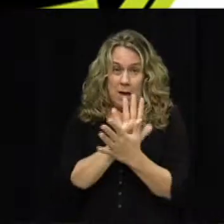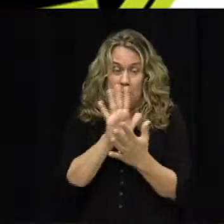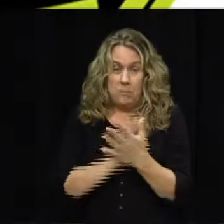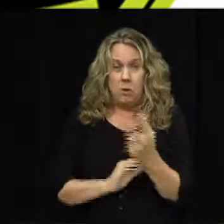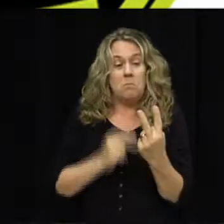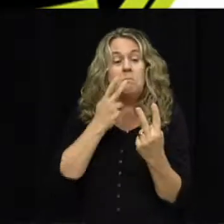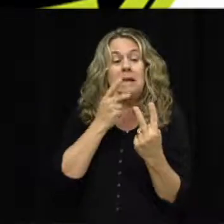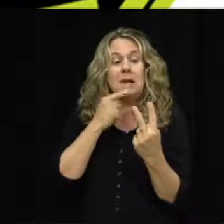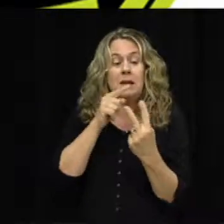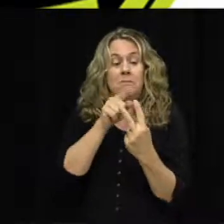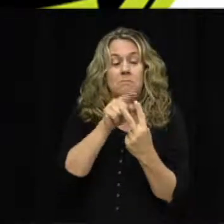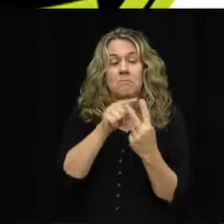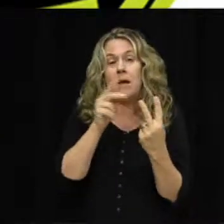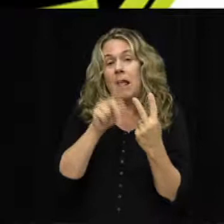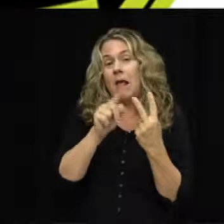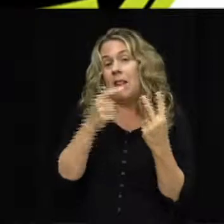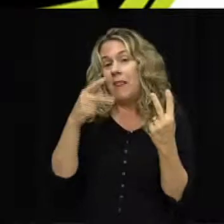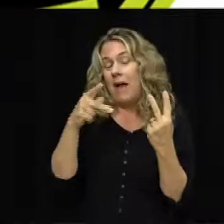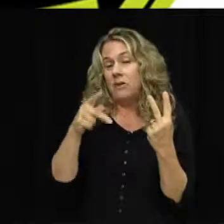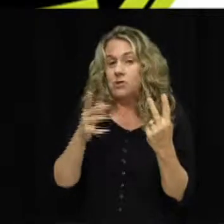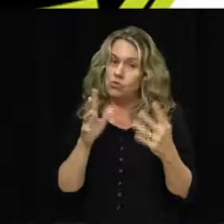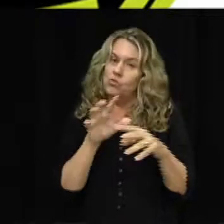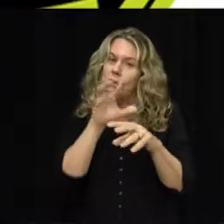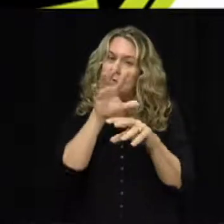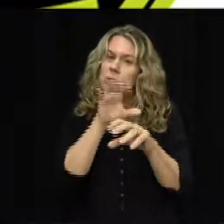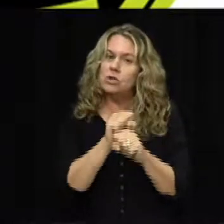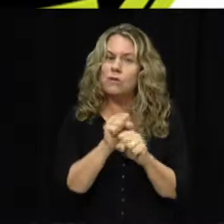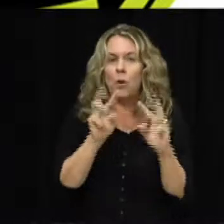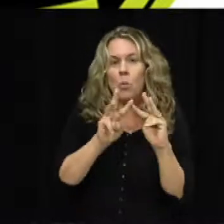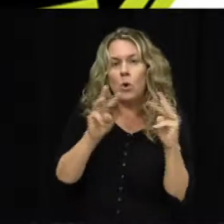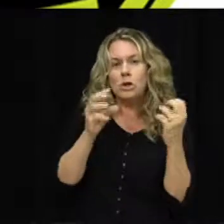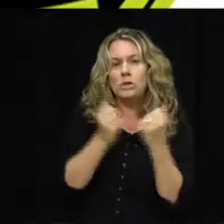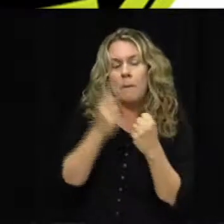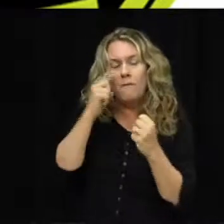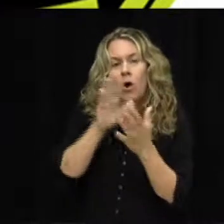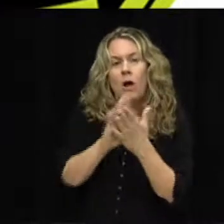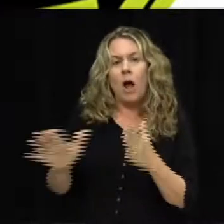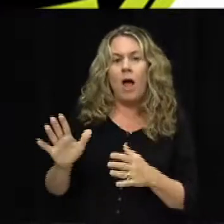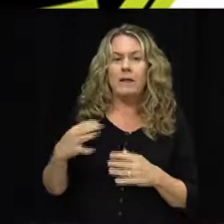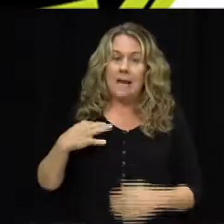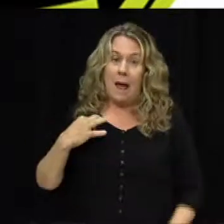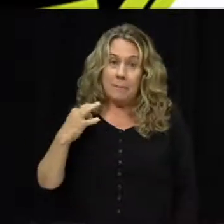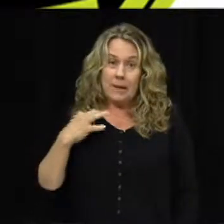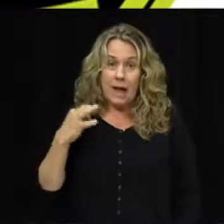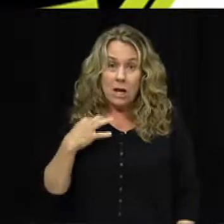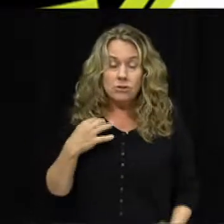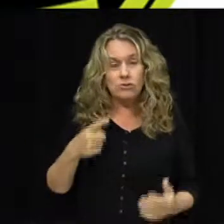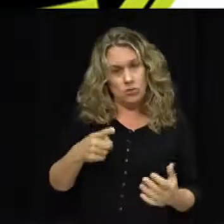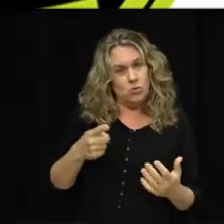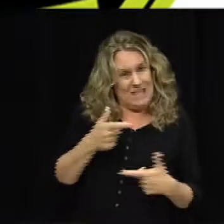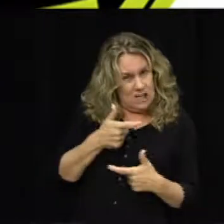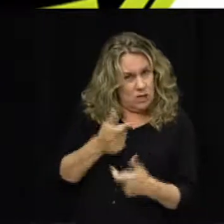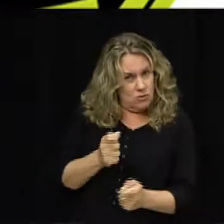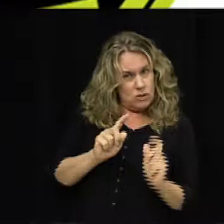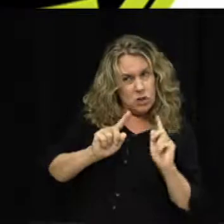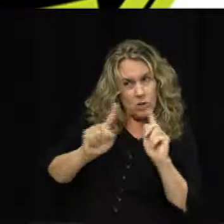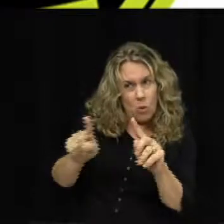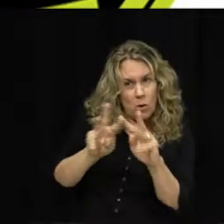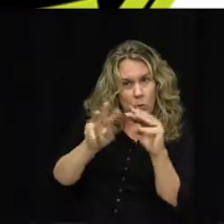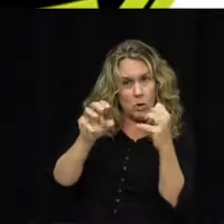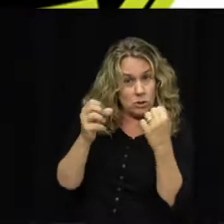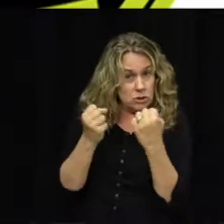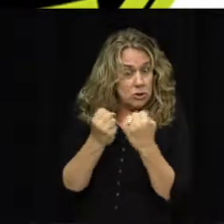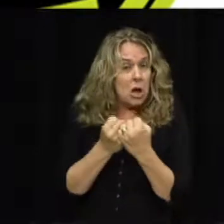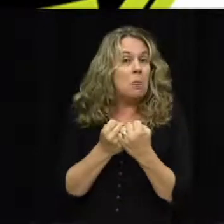pink and one lavender, to reserve spots in the after-school college application and Mesa College workshops. If you are interested